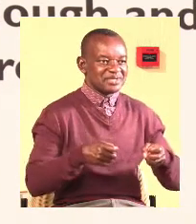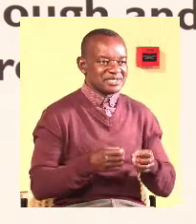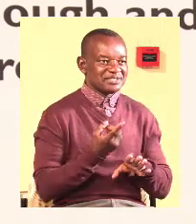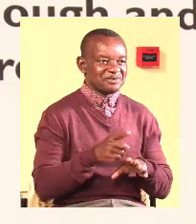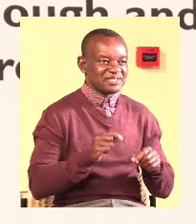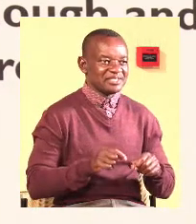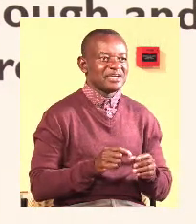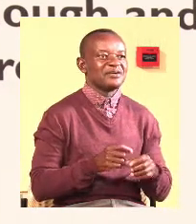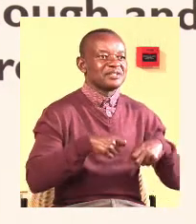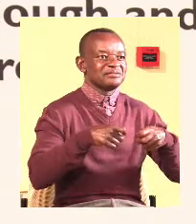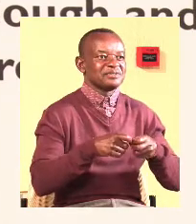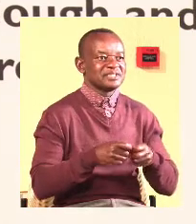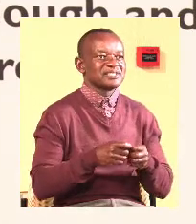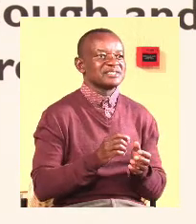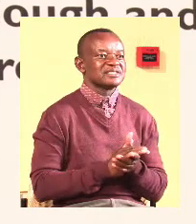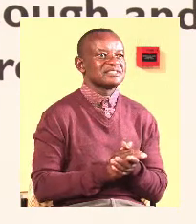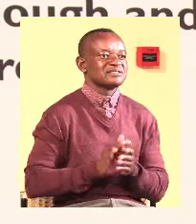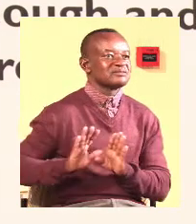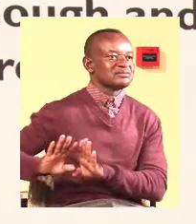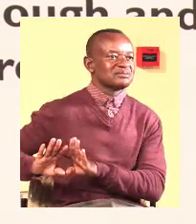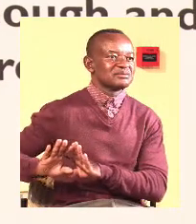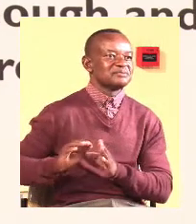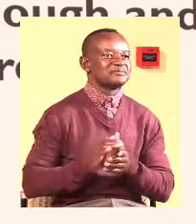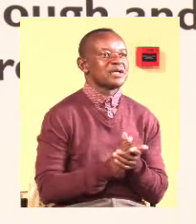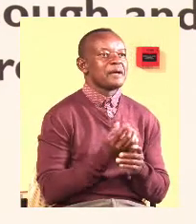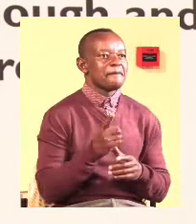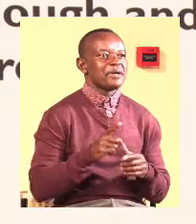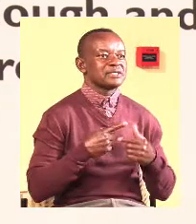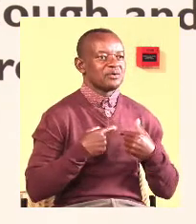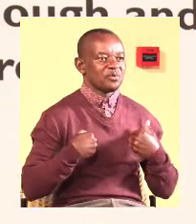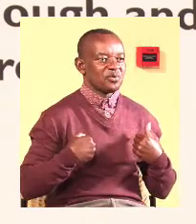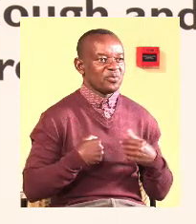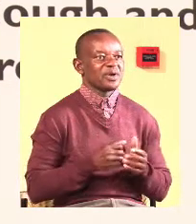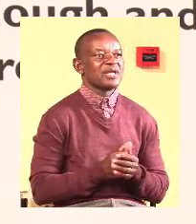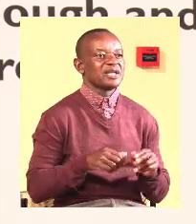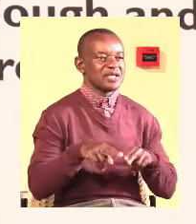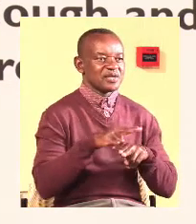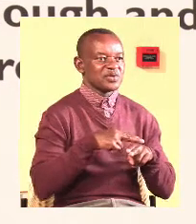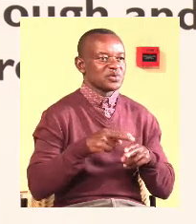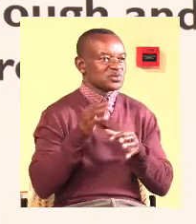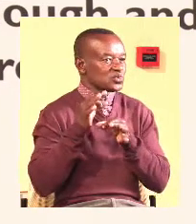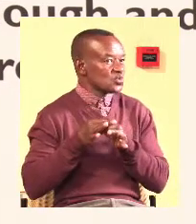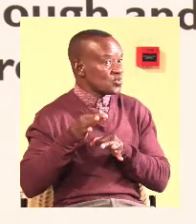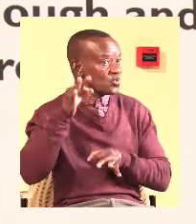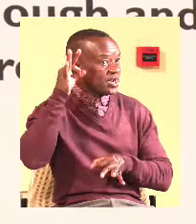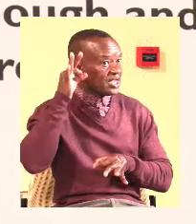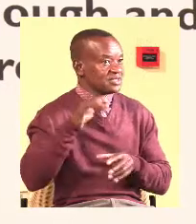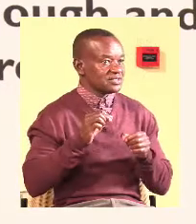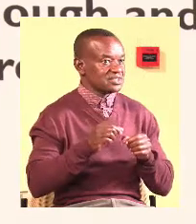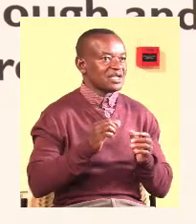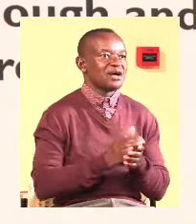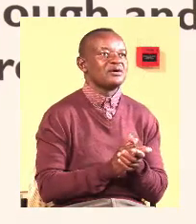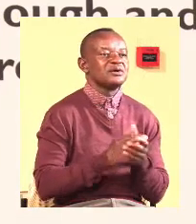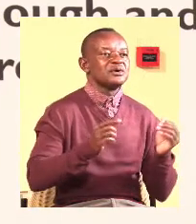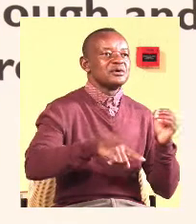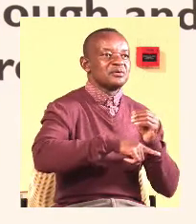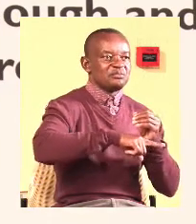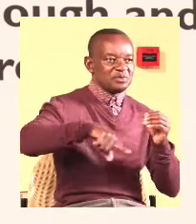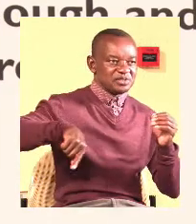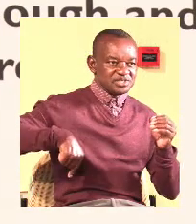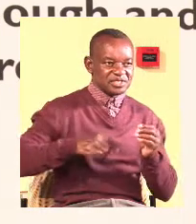radio platforms, and or rather radio platforms that we have available in the country in different languages. And